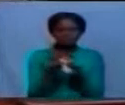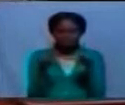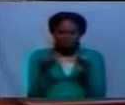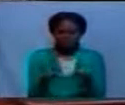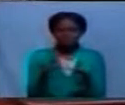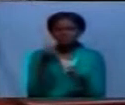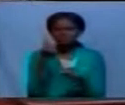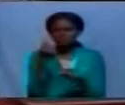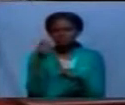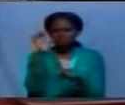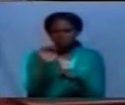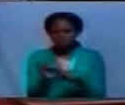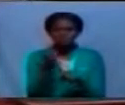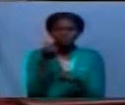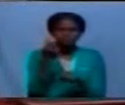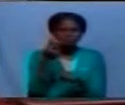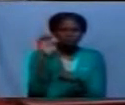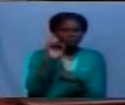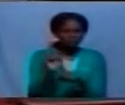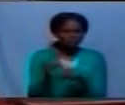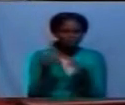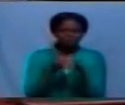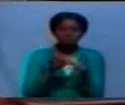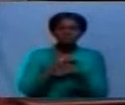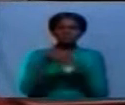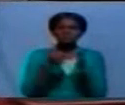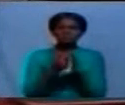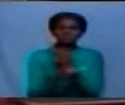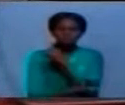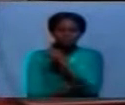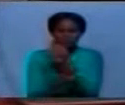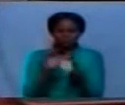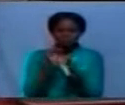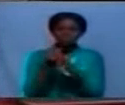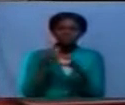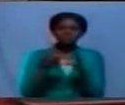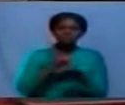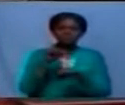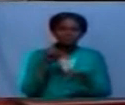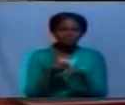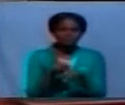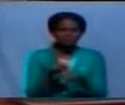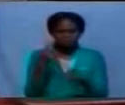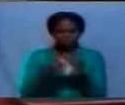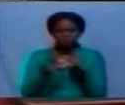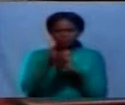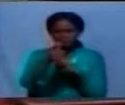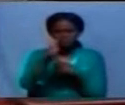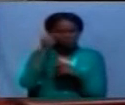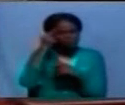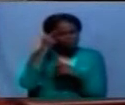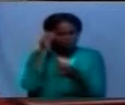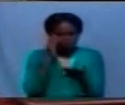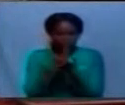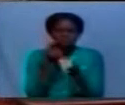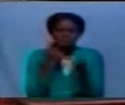11%, 12% of savings in the entire country, in the entire nation. What do you think is stopping people from